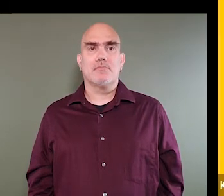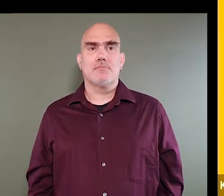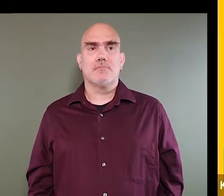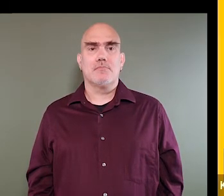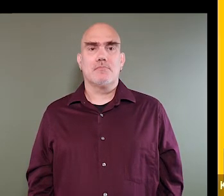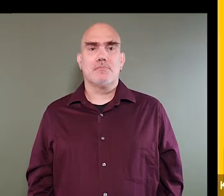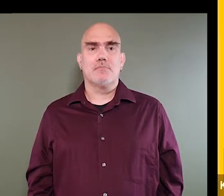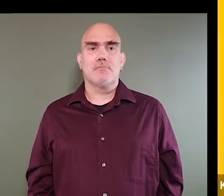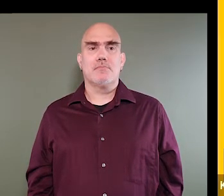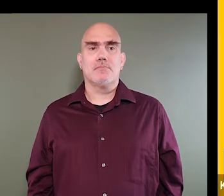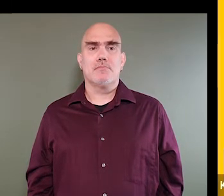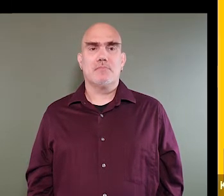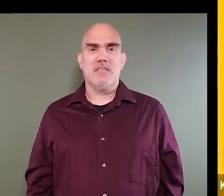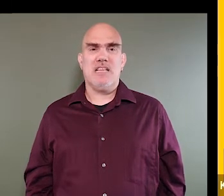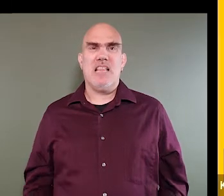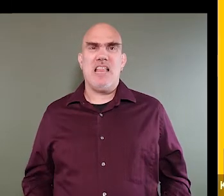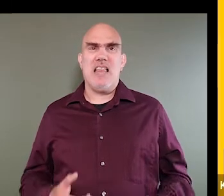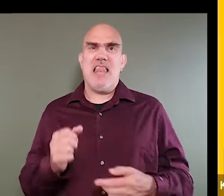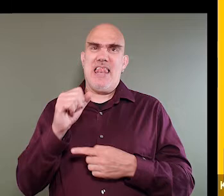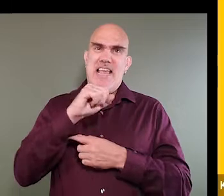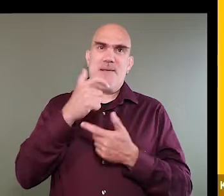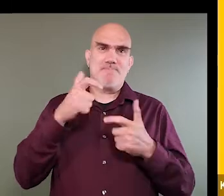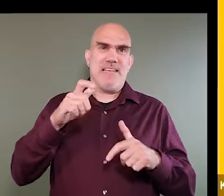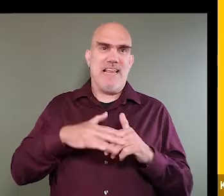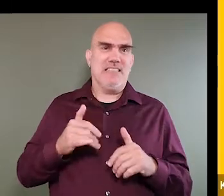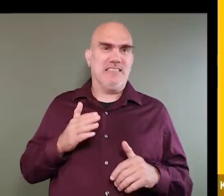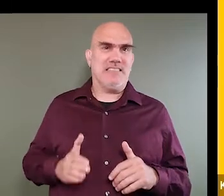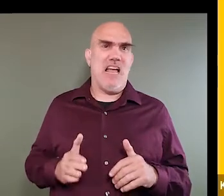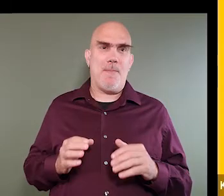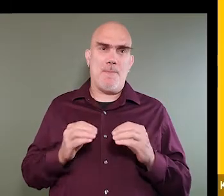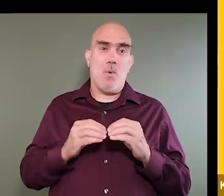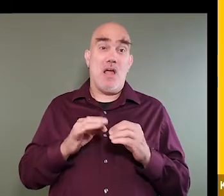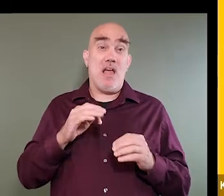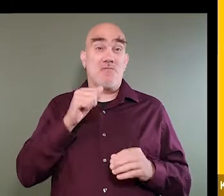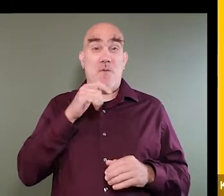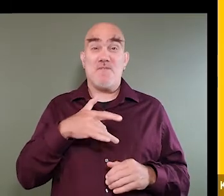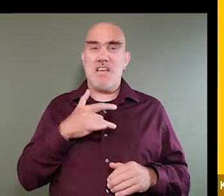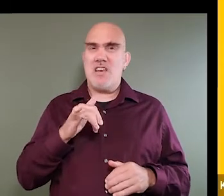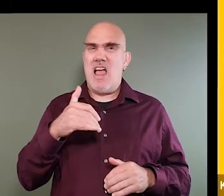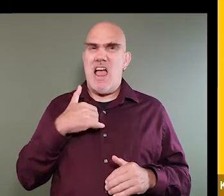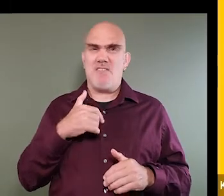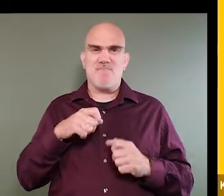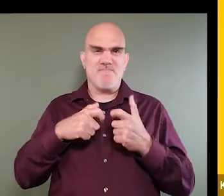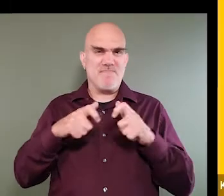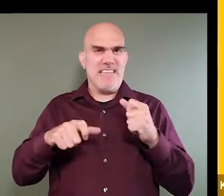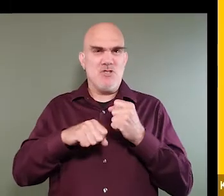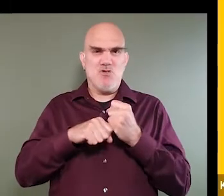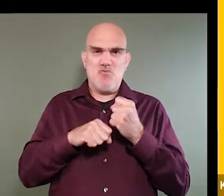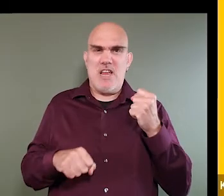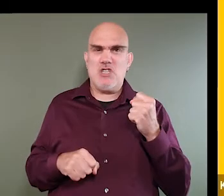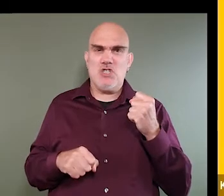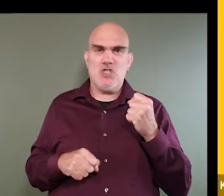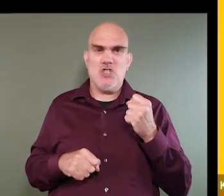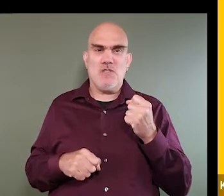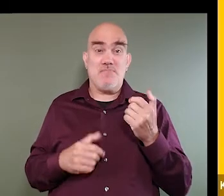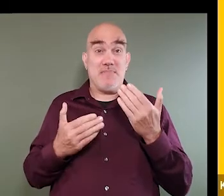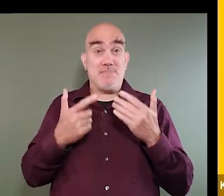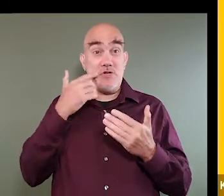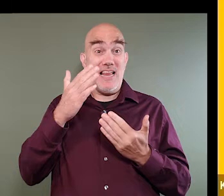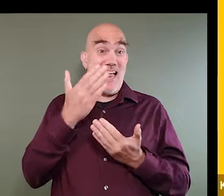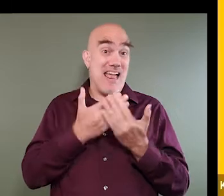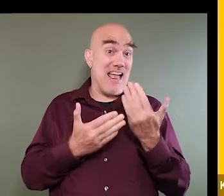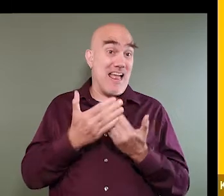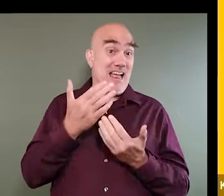Stay big on this side. And a little note, if you don't feel like you've got that big stretch over here, it might be because